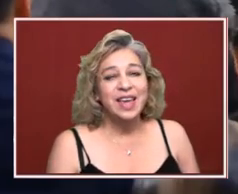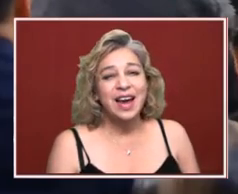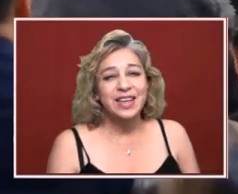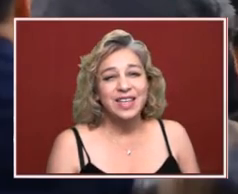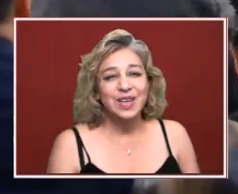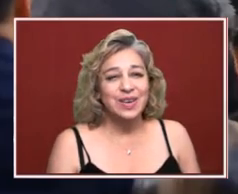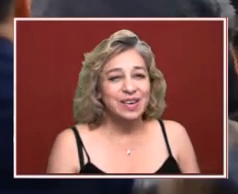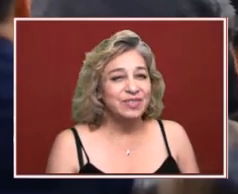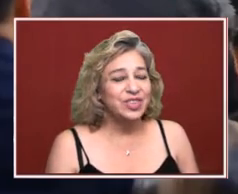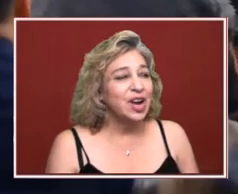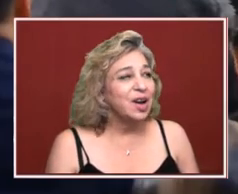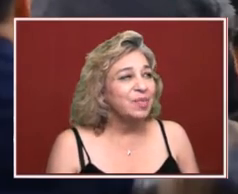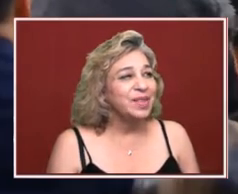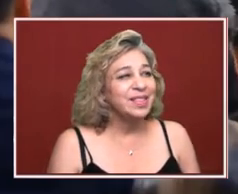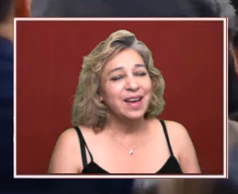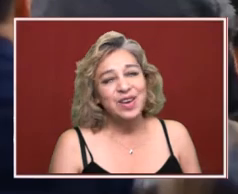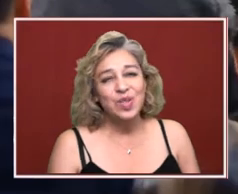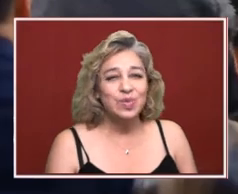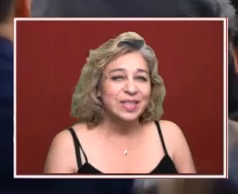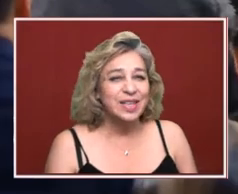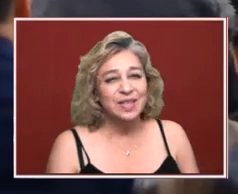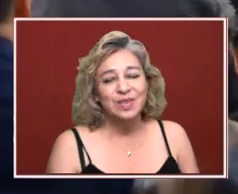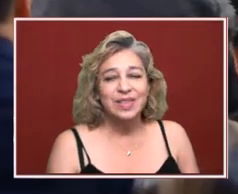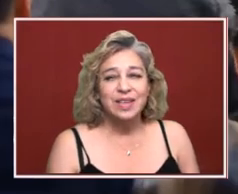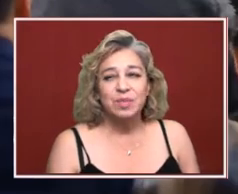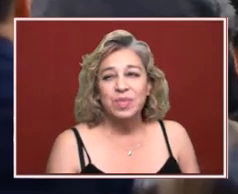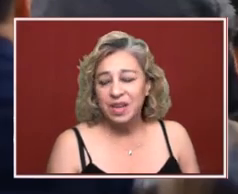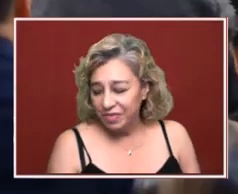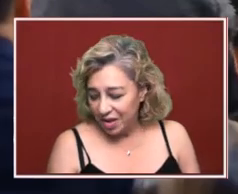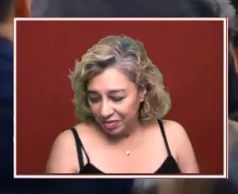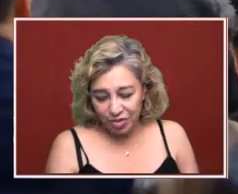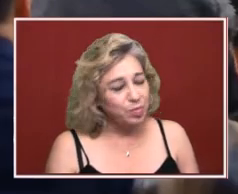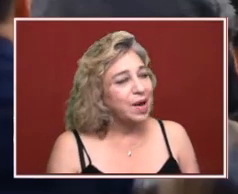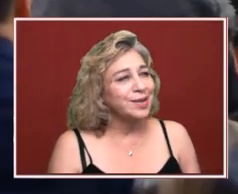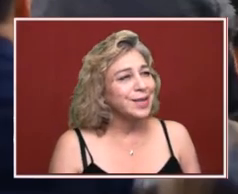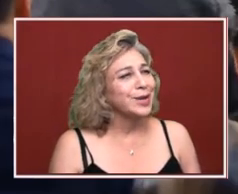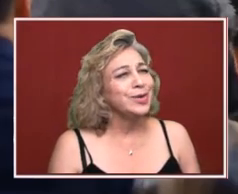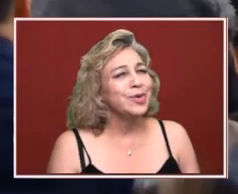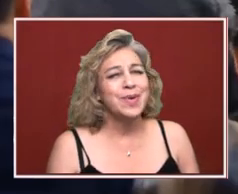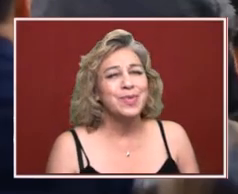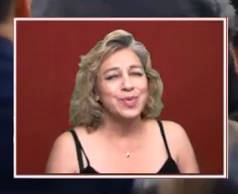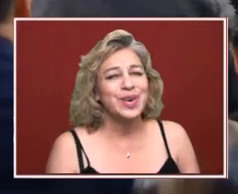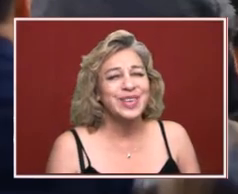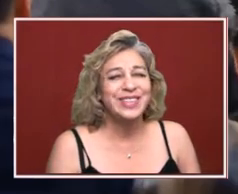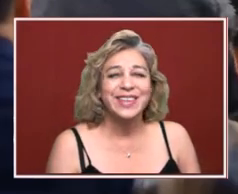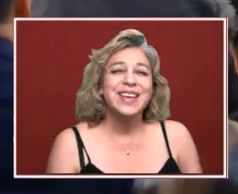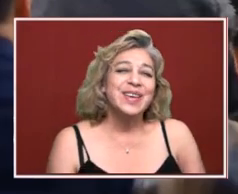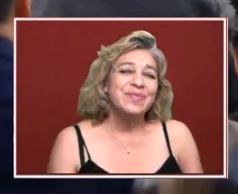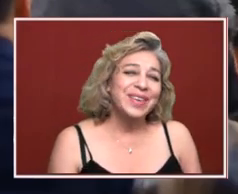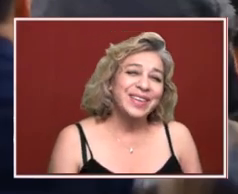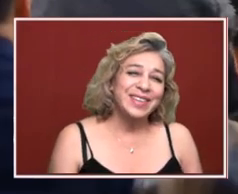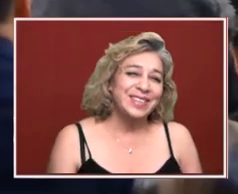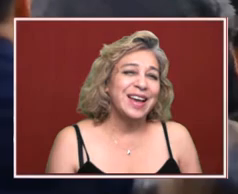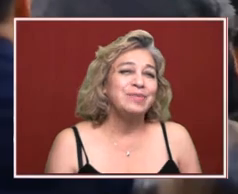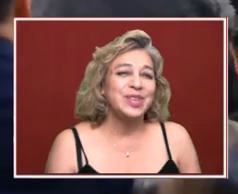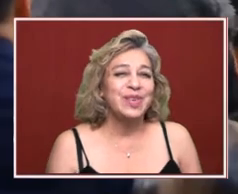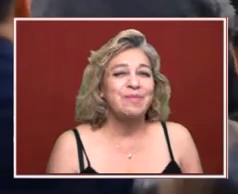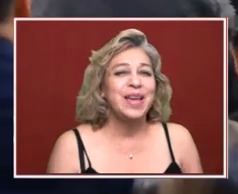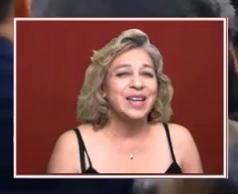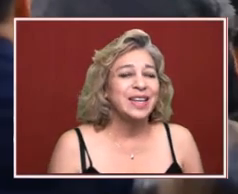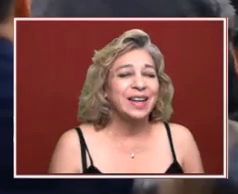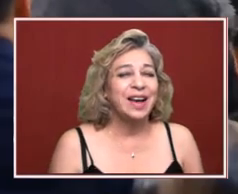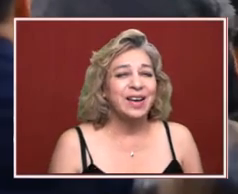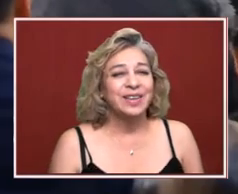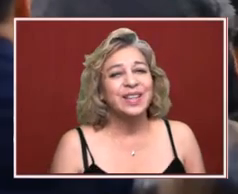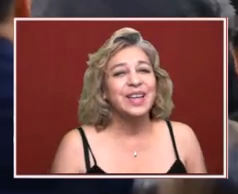Hopefully I did a good enough job, and I know there was a little bit of a faux pas. I couldn't remember the words, but I'm sure I